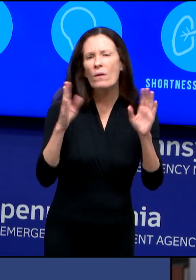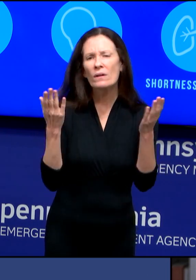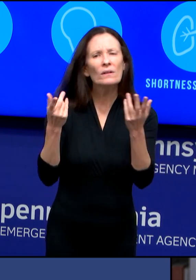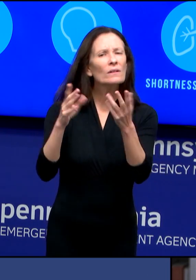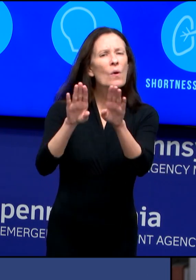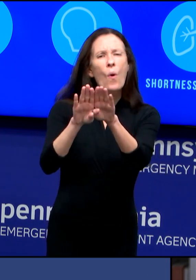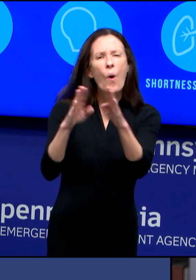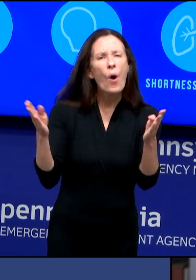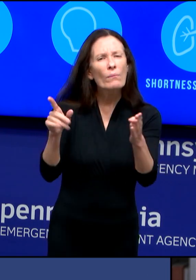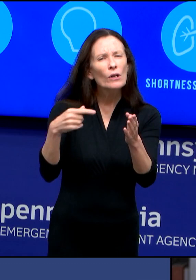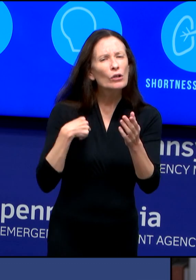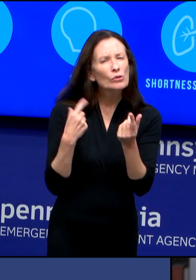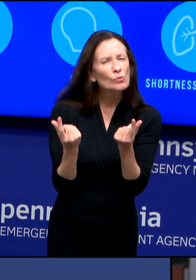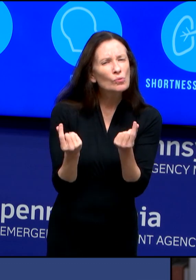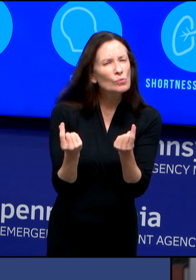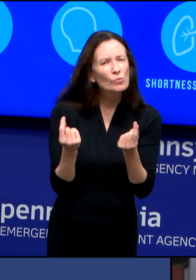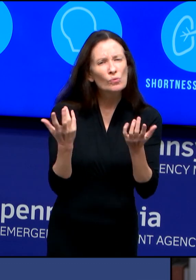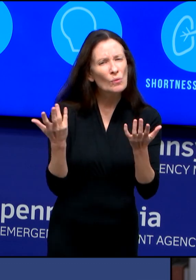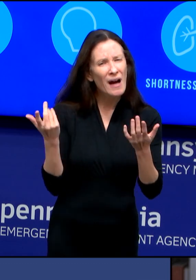what that would look like?